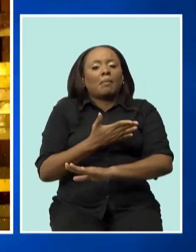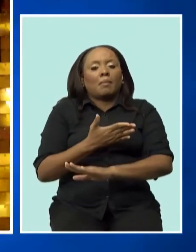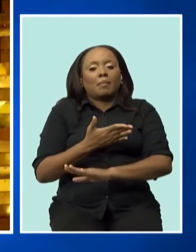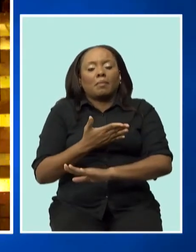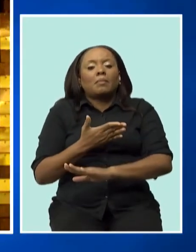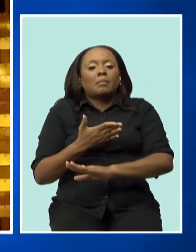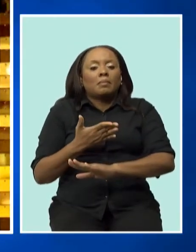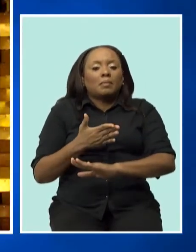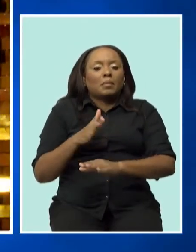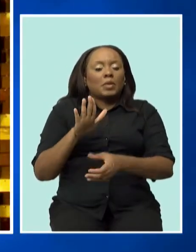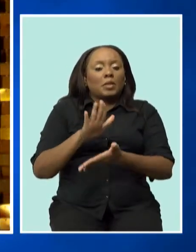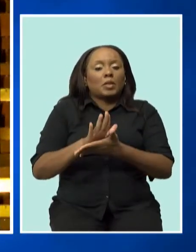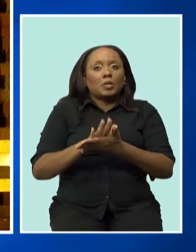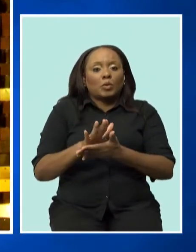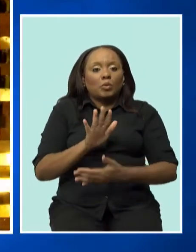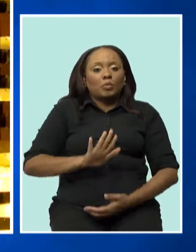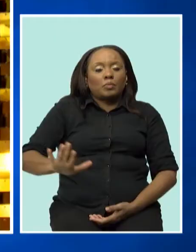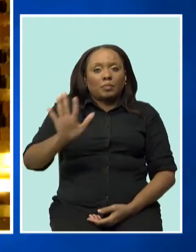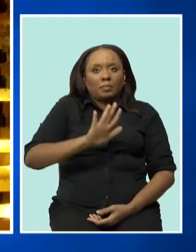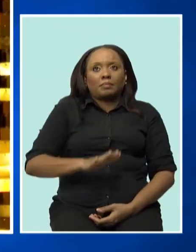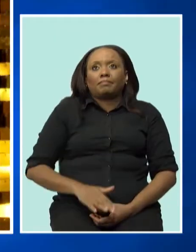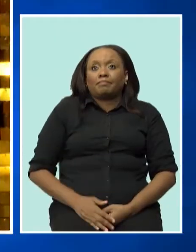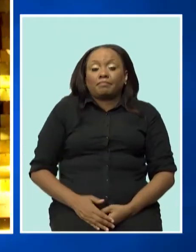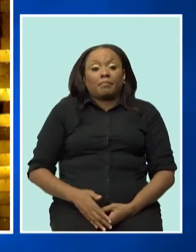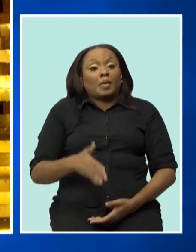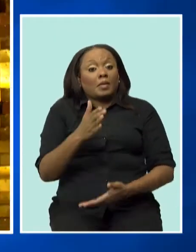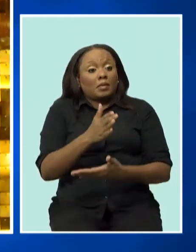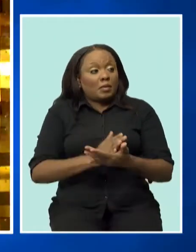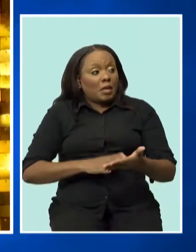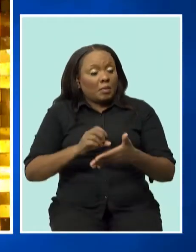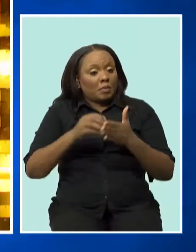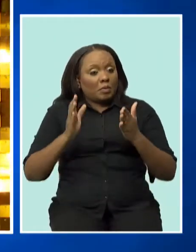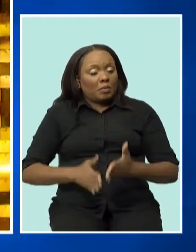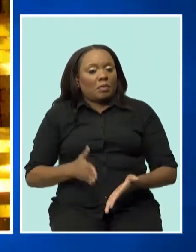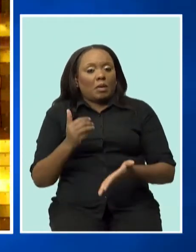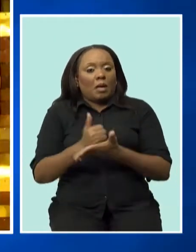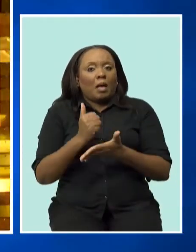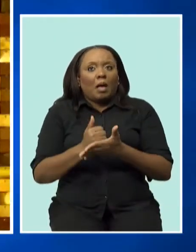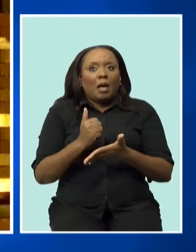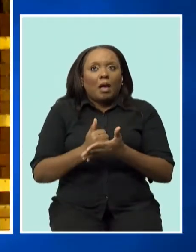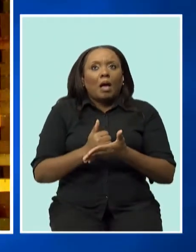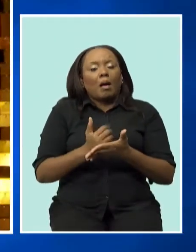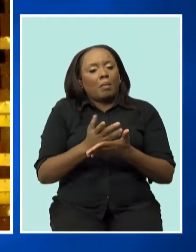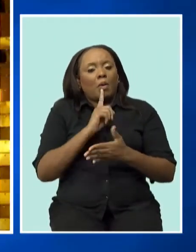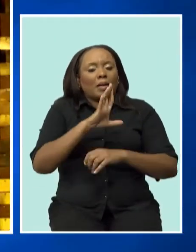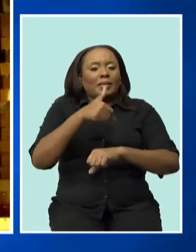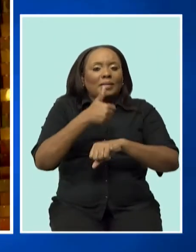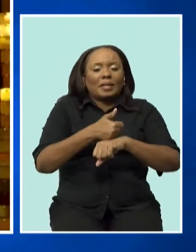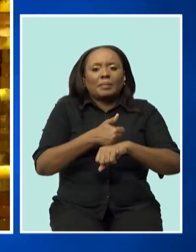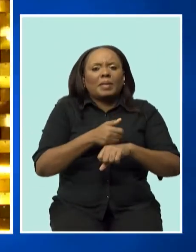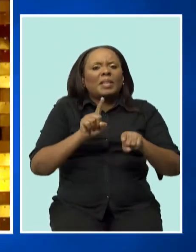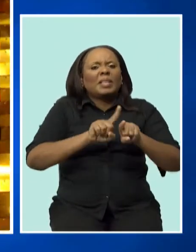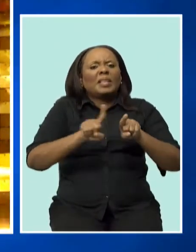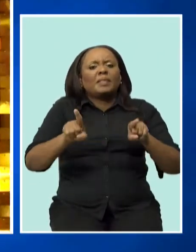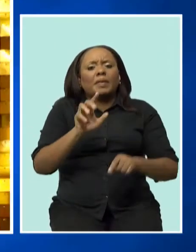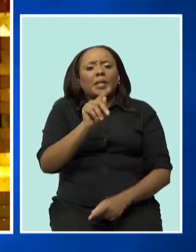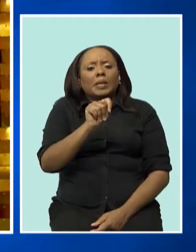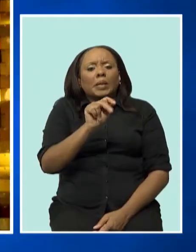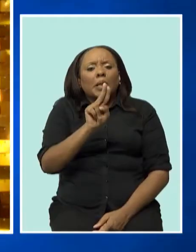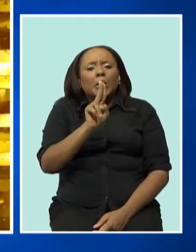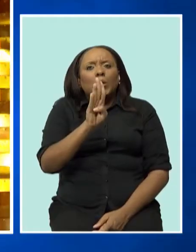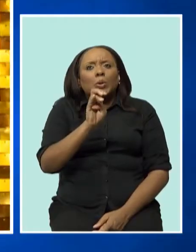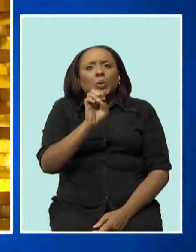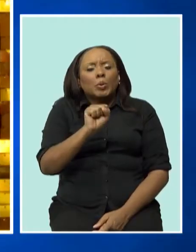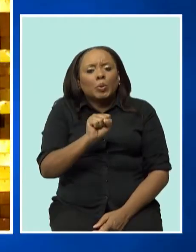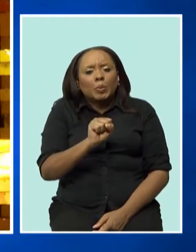installation students who are still with us installed the conduit for this conduit work, the tubes for the network cabling